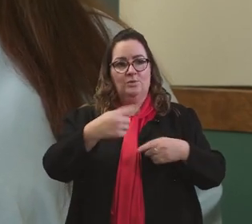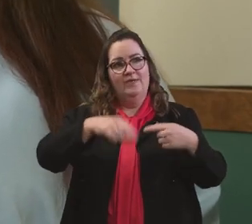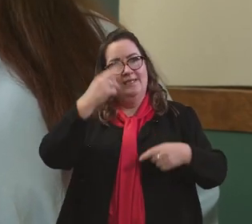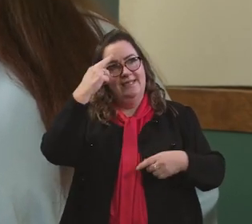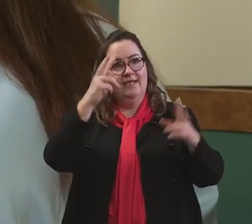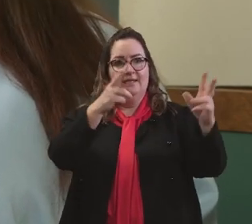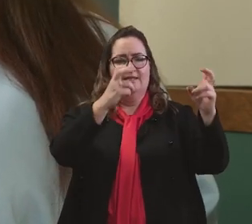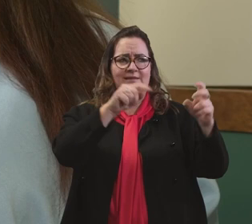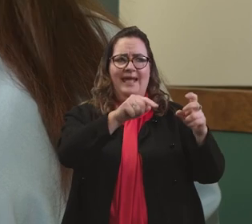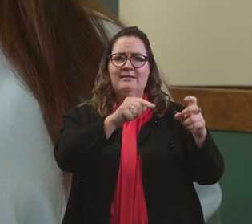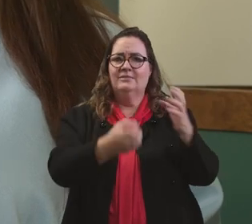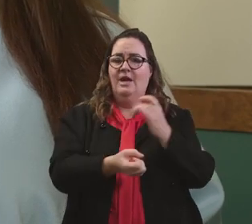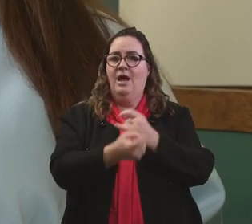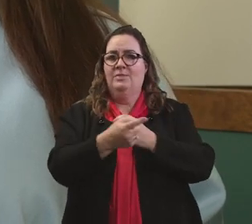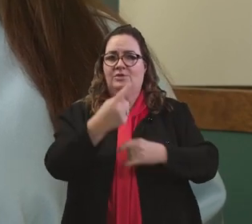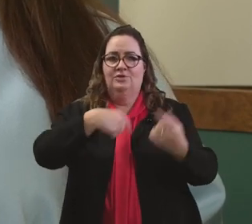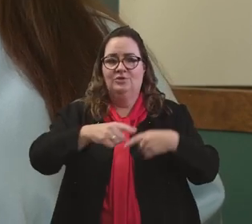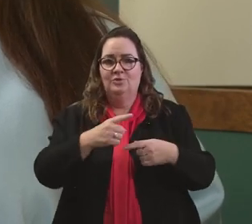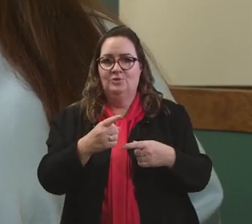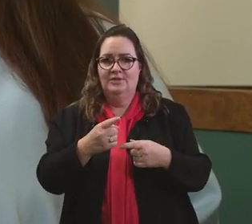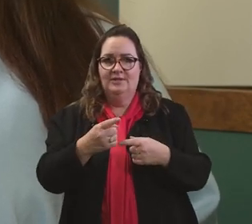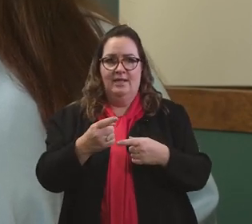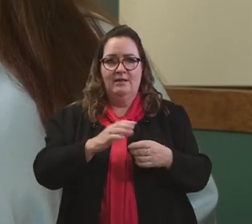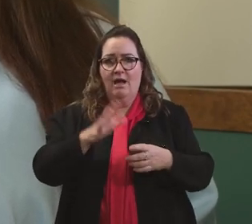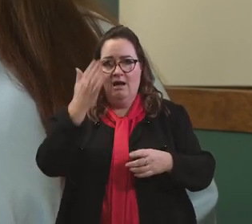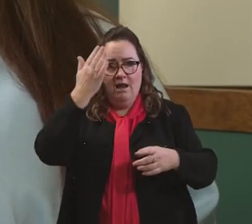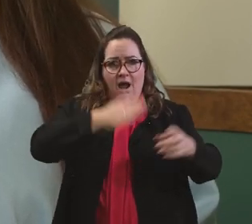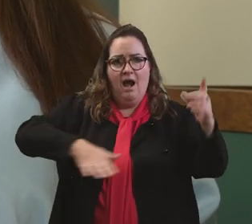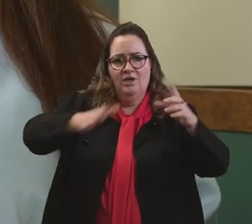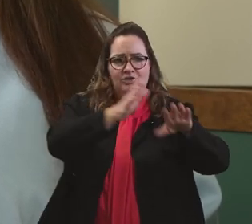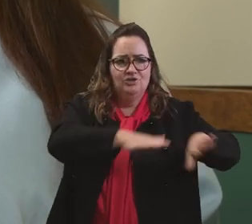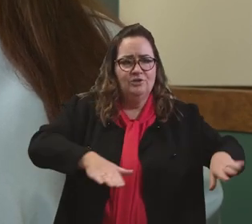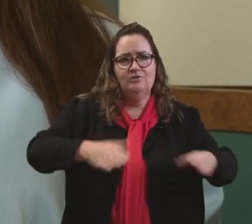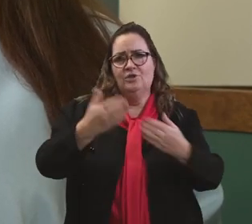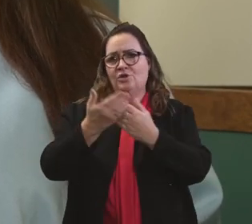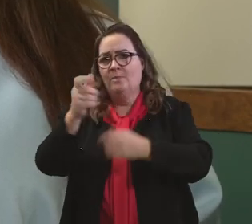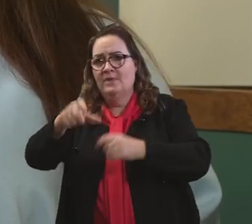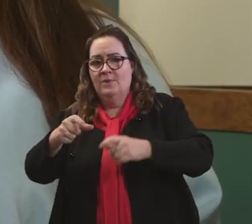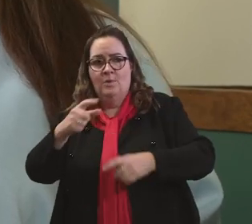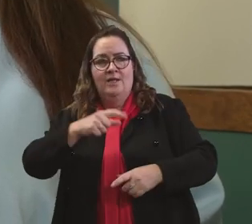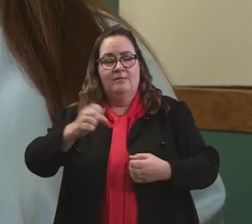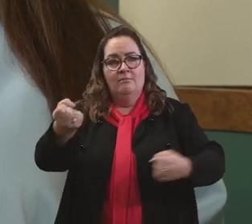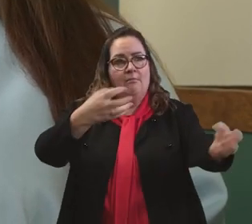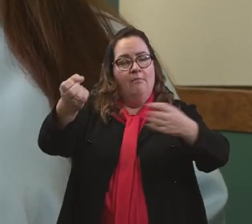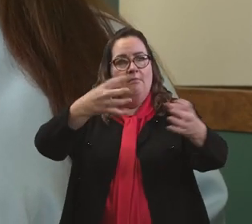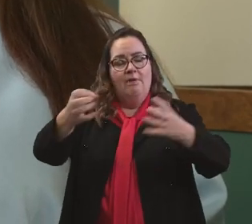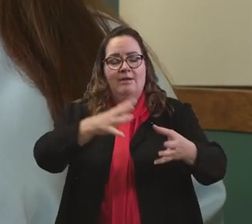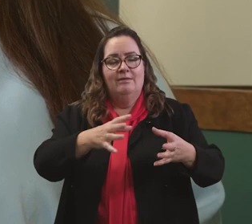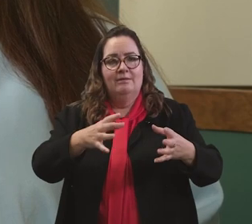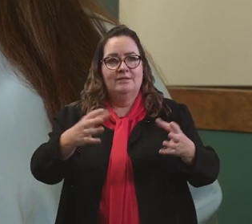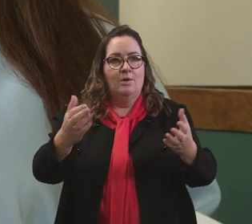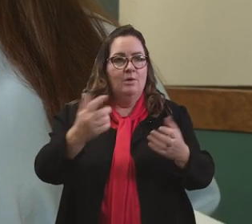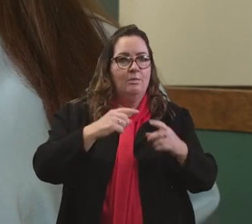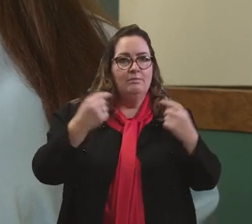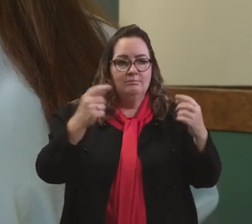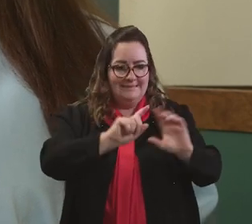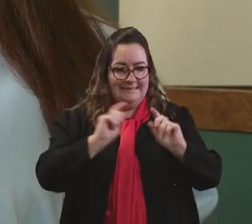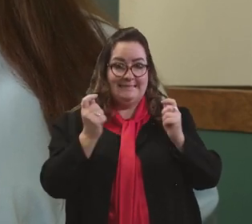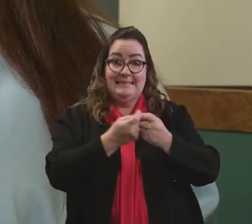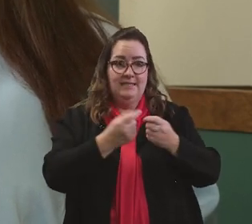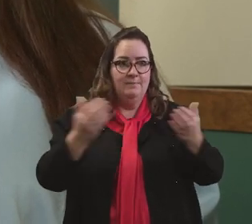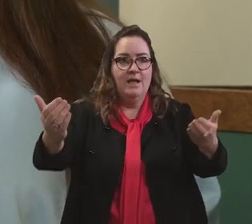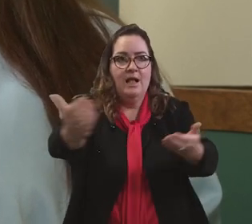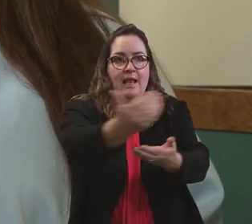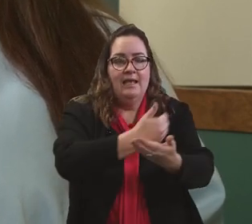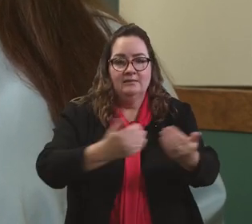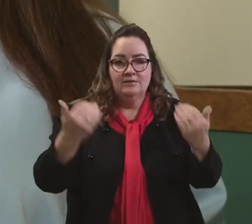find out what children and young people across the country think about life in Ireland. A team of people collected this information from